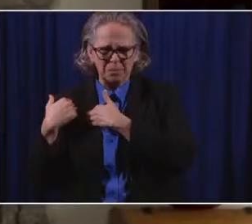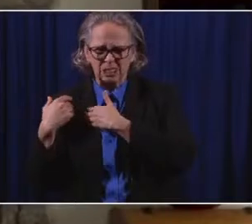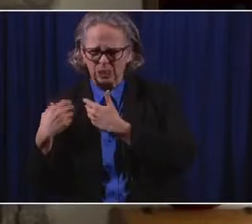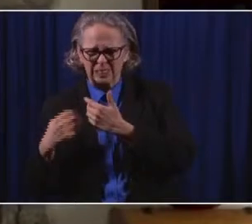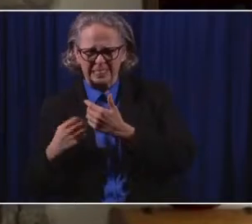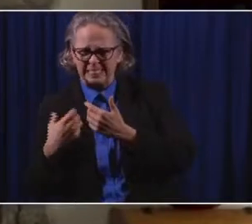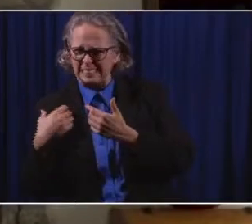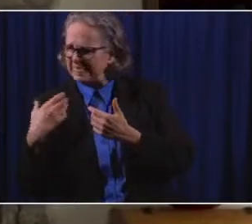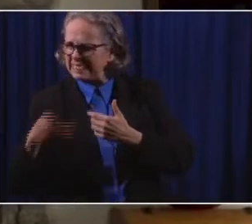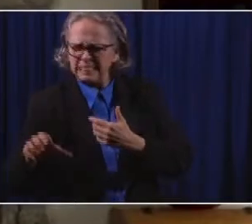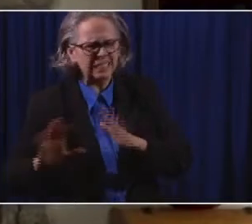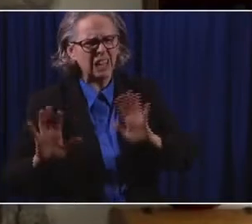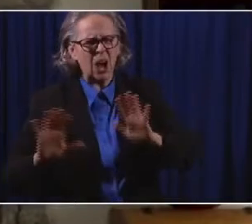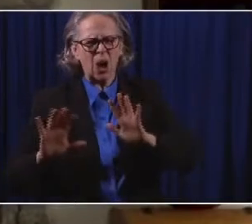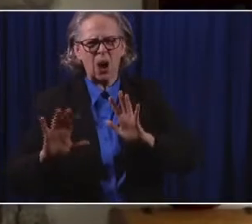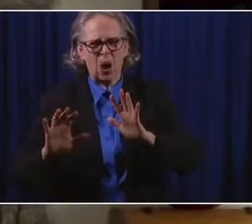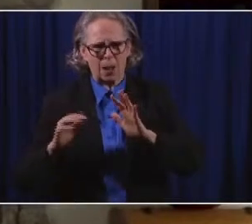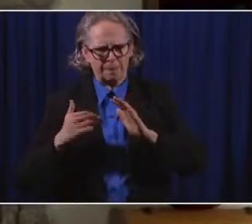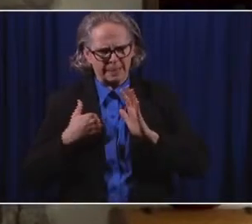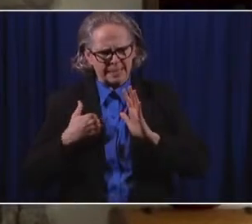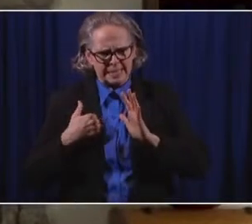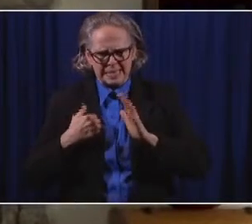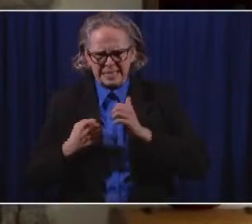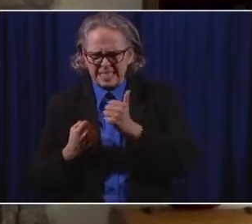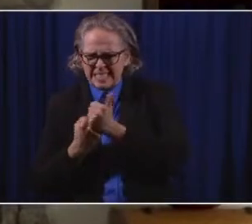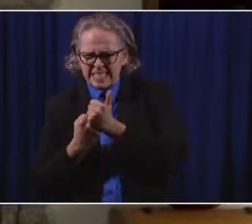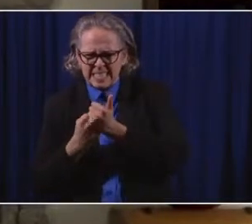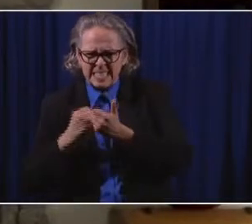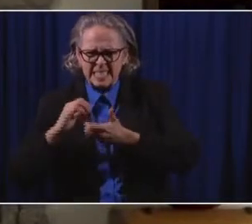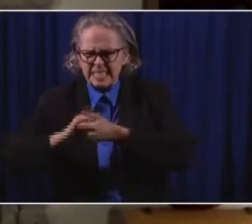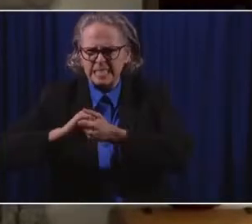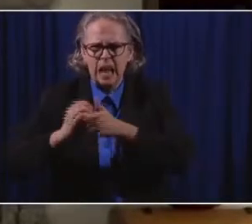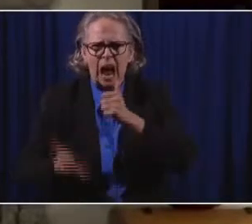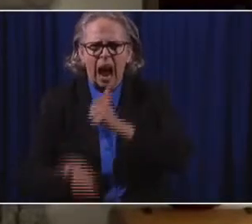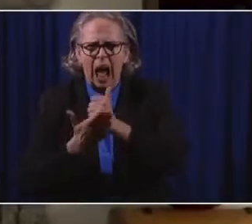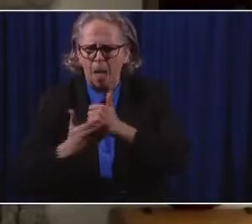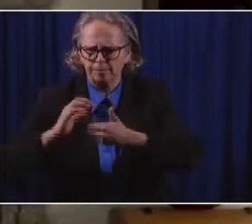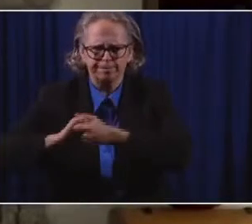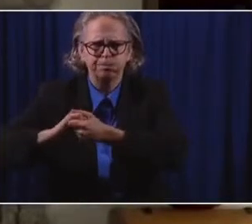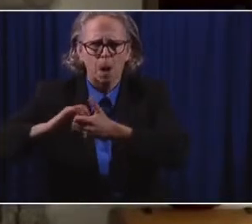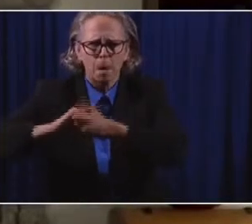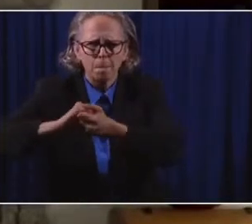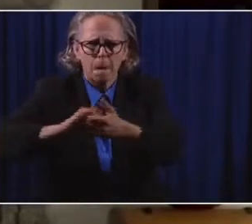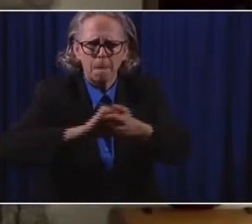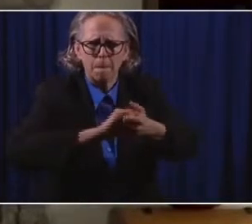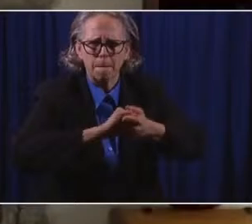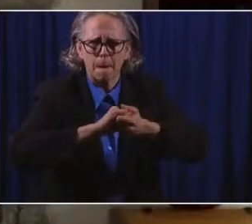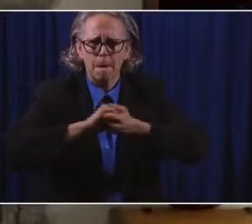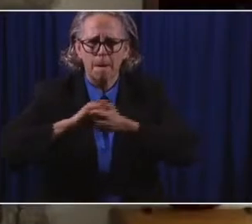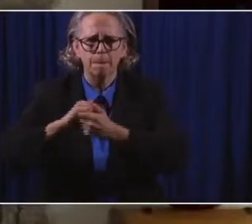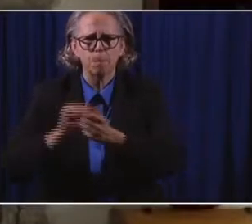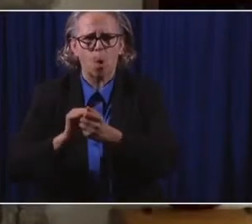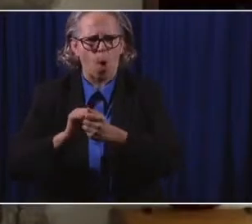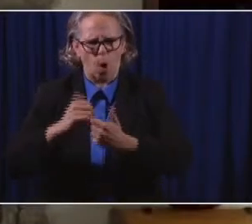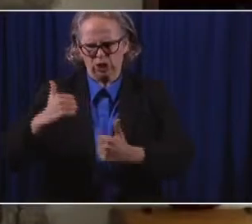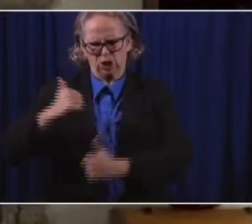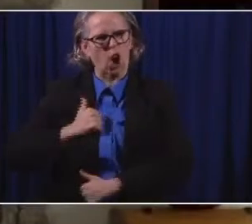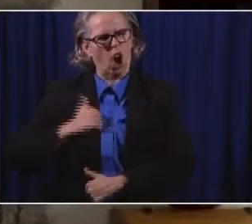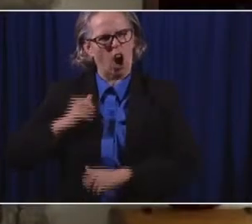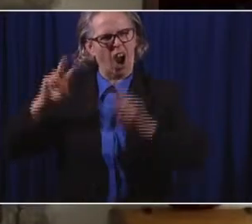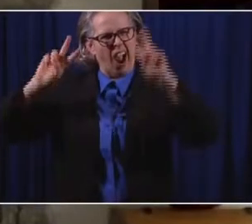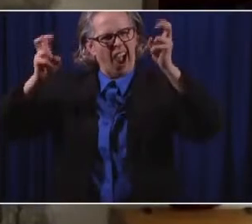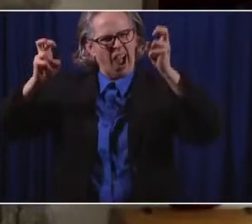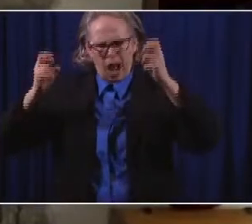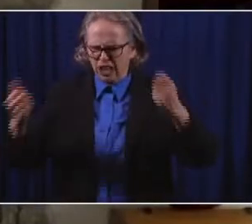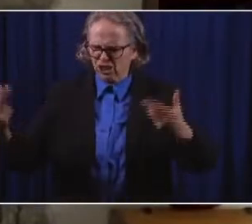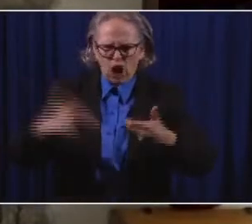saying we need more players on the field. We need more troops on the ground. We got to all be in. And for the counties that could